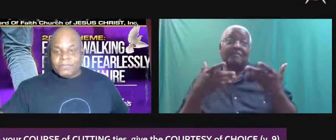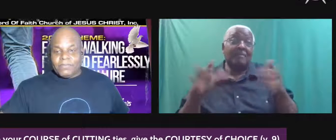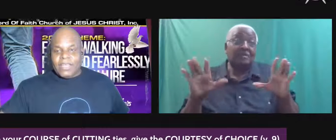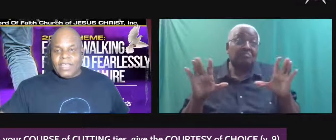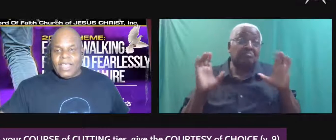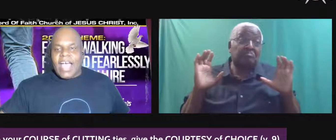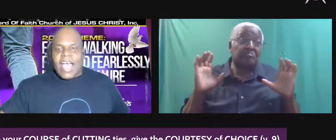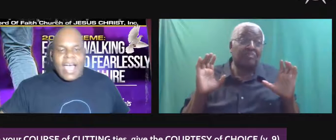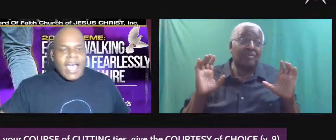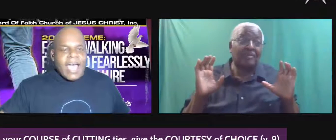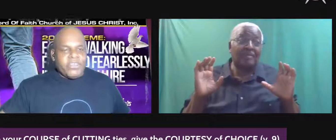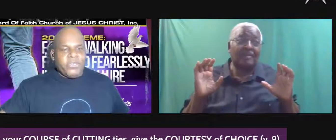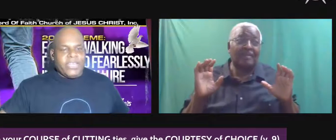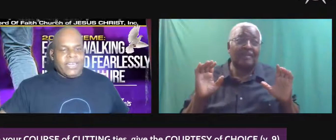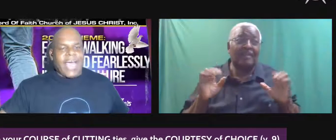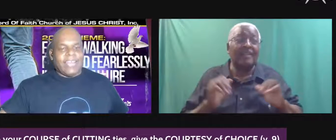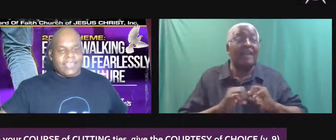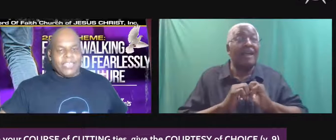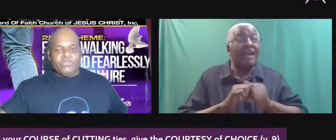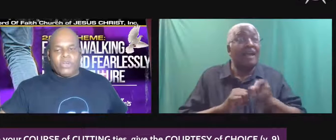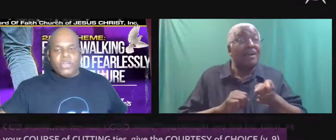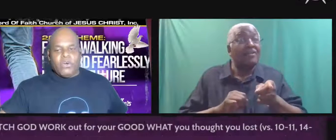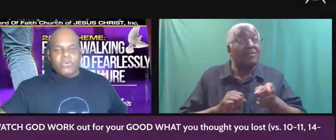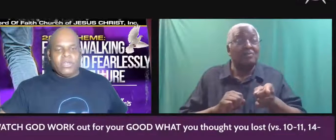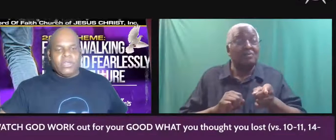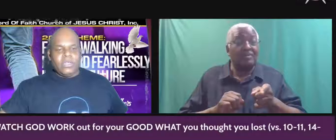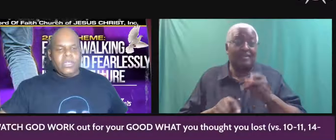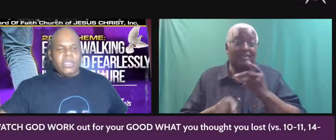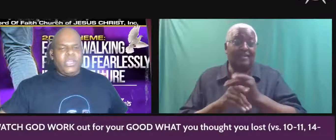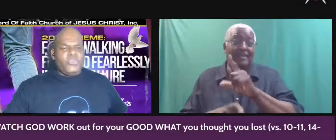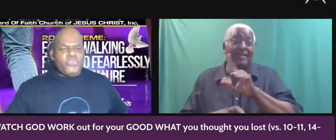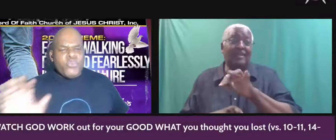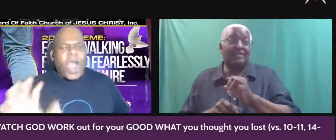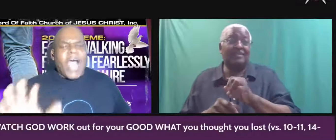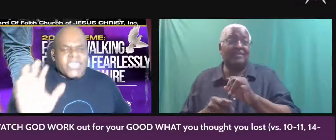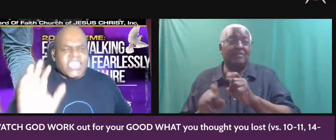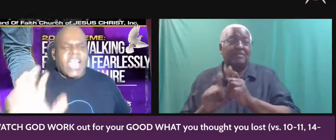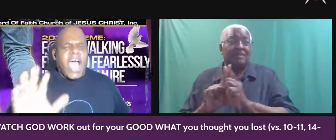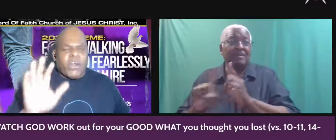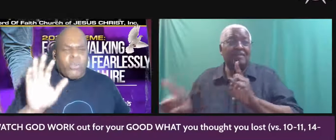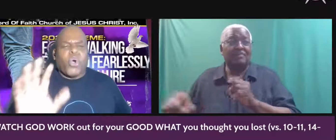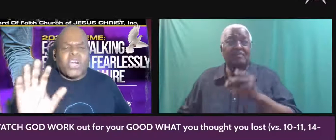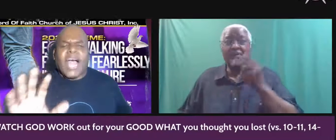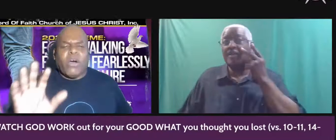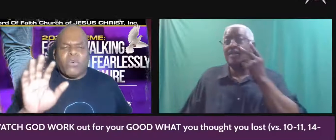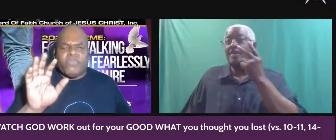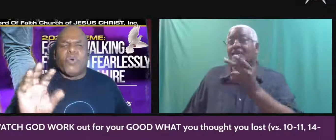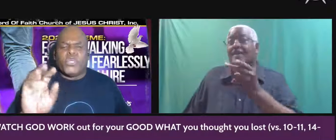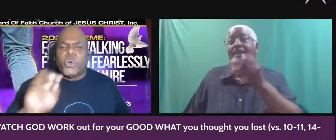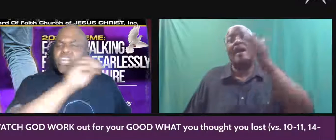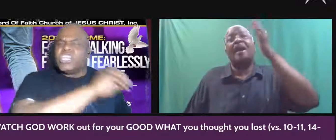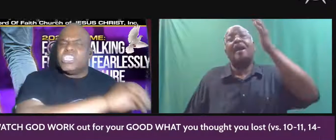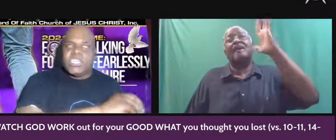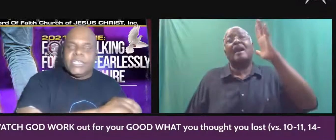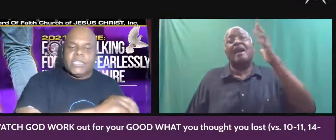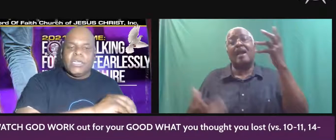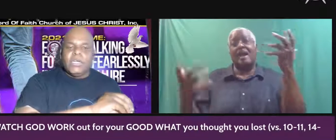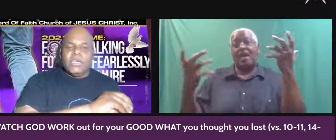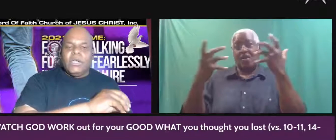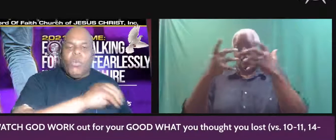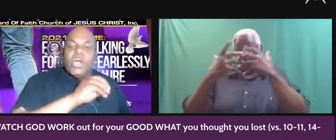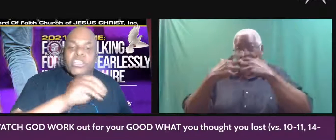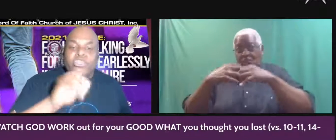I'm done. How do you get Lot to leave you alone? You watch God work out for your